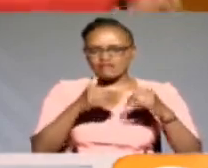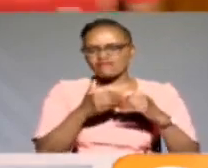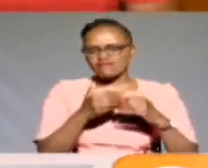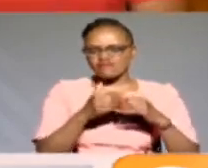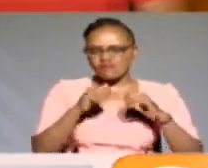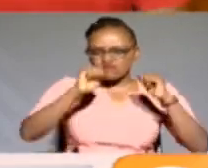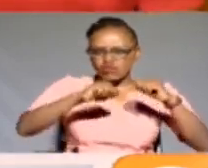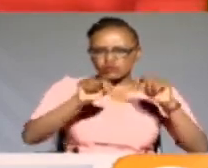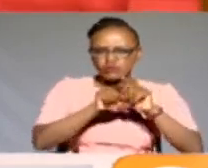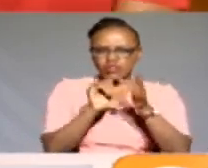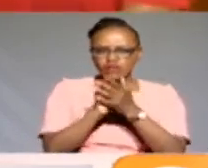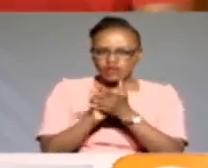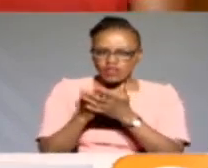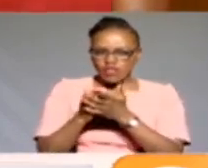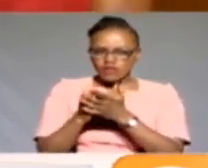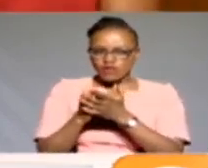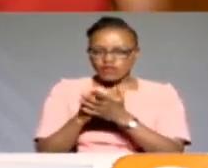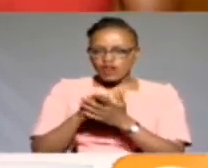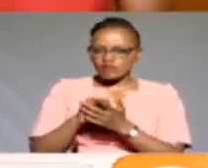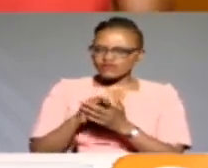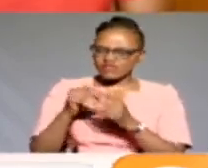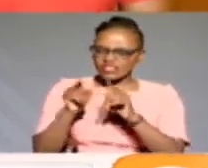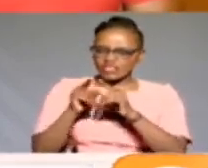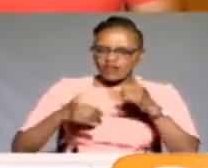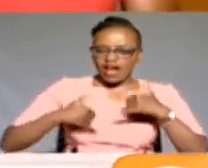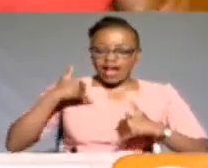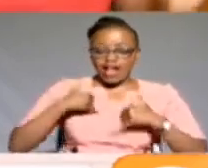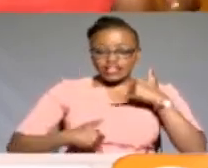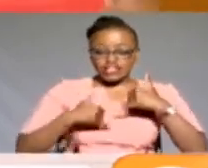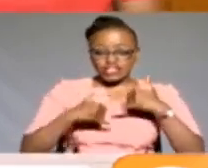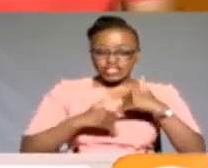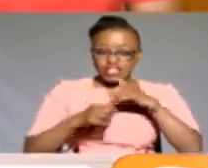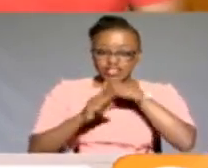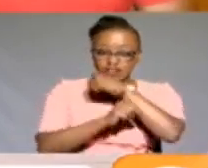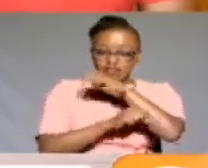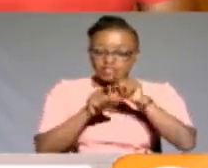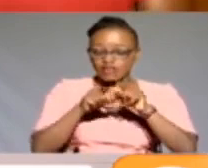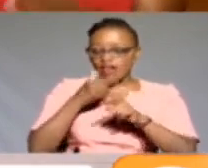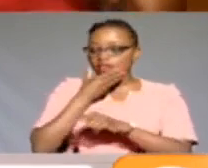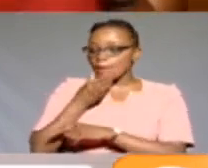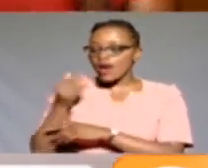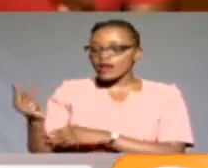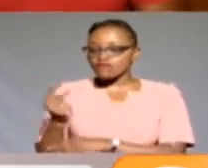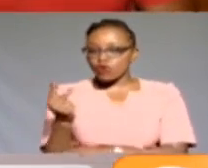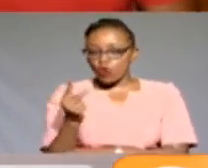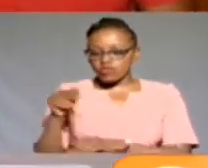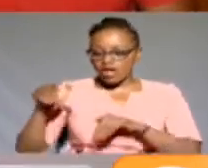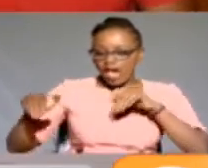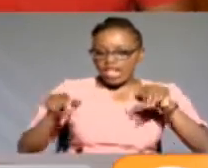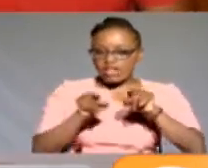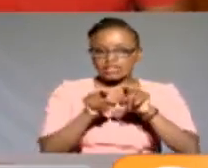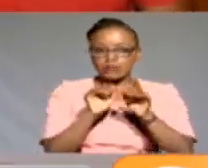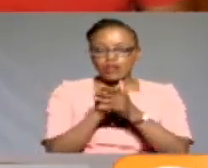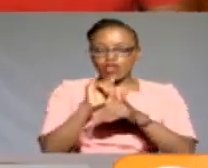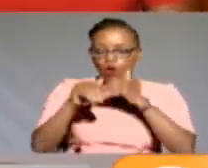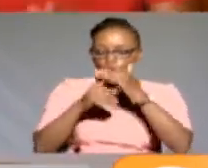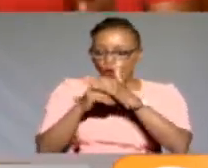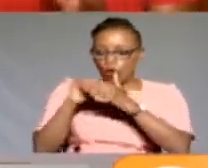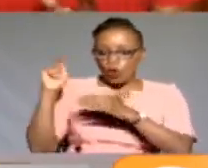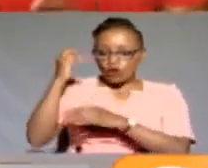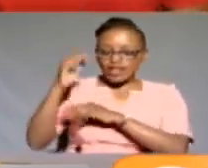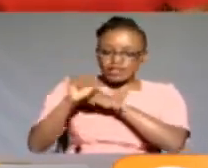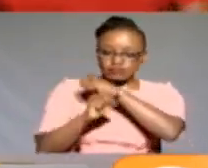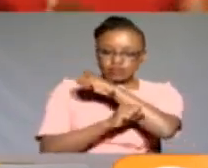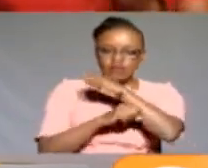to silence the vocal Algerian fans, like the gentleman next to me here and the other gentleman next to me here. But, of course, for the Kenyan fans, they're confident that Kenya